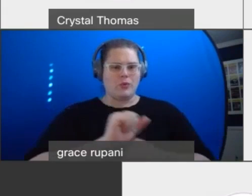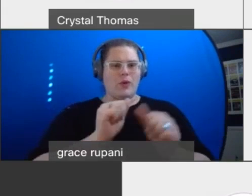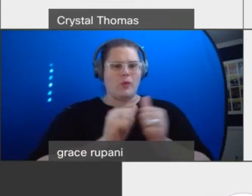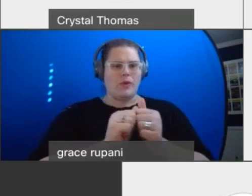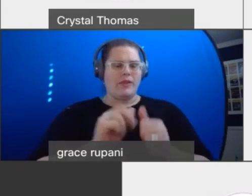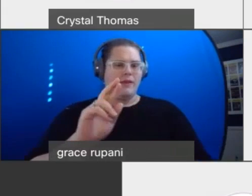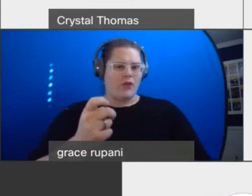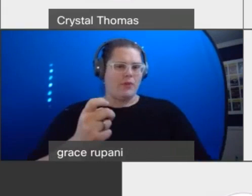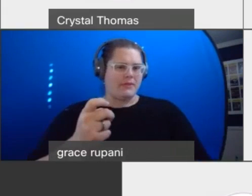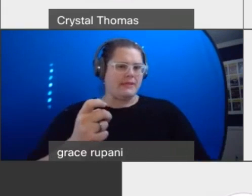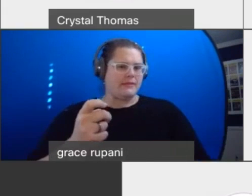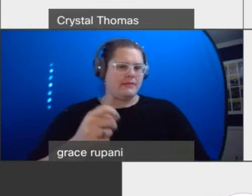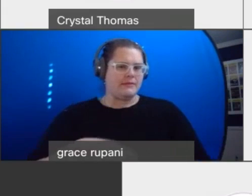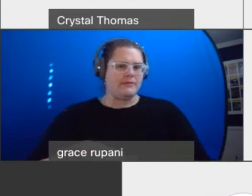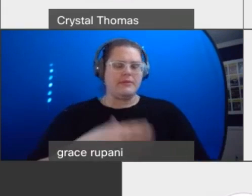Thanks, Karen.